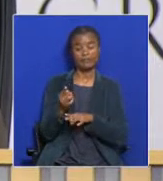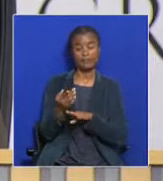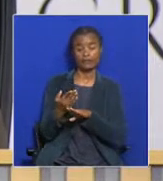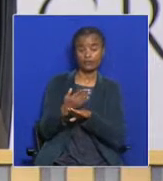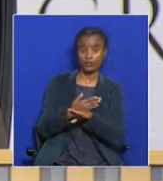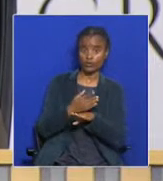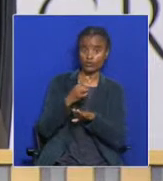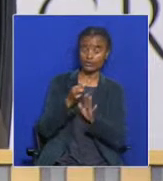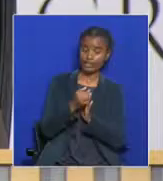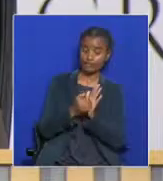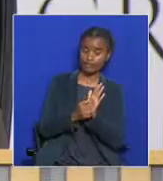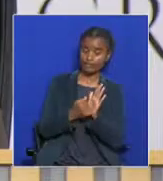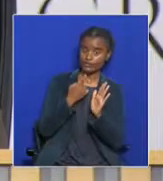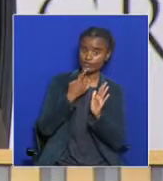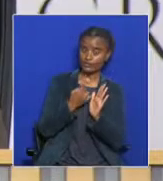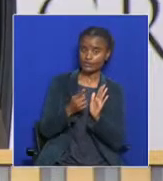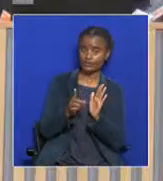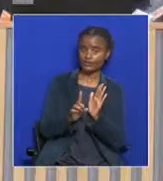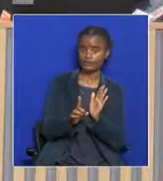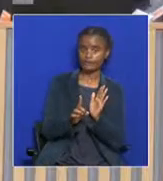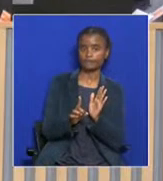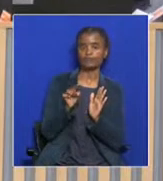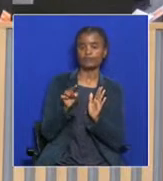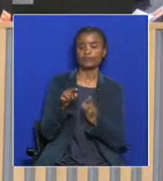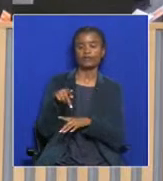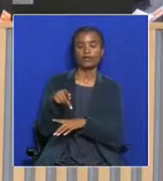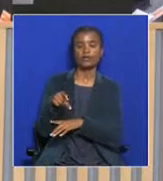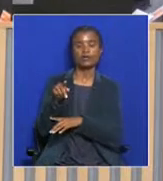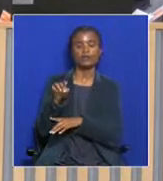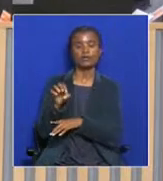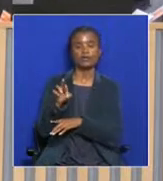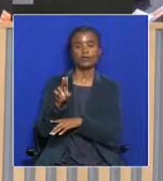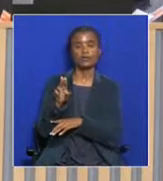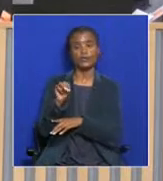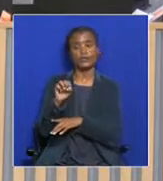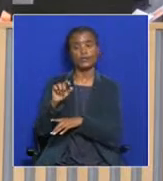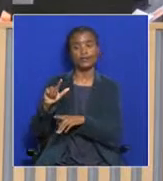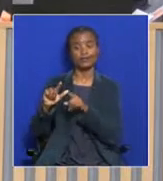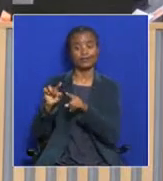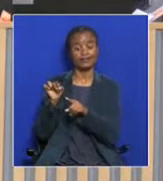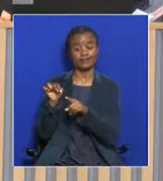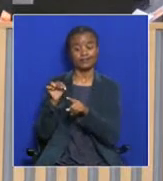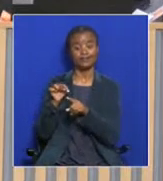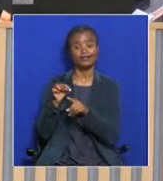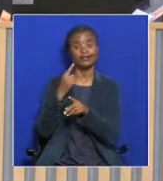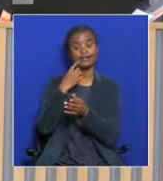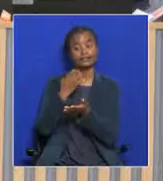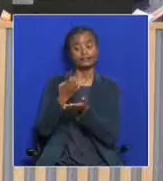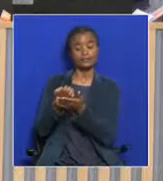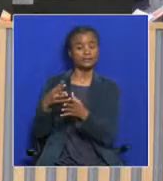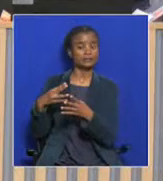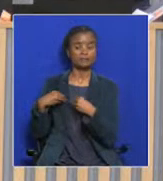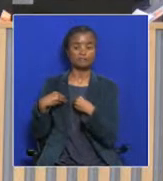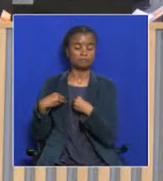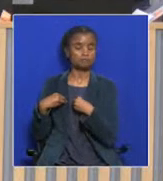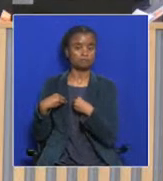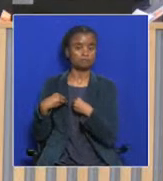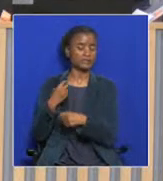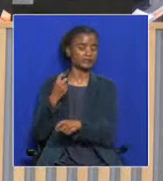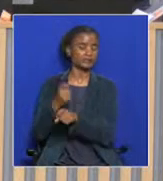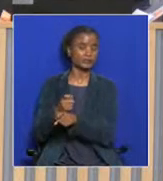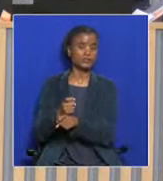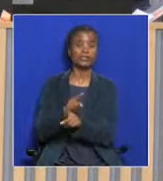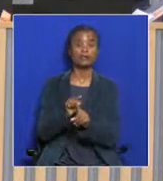statement you had said Perumal refused to accept the exhibits. And yesterday in your explanation,